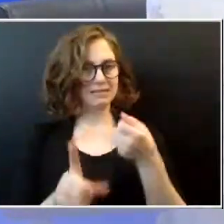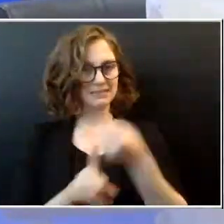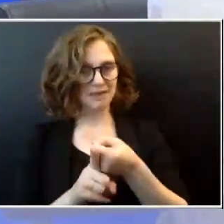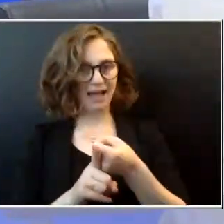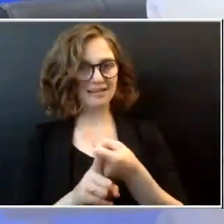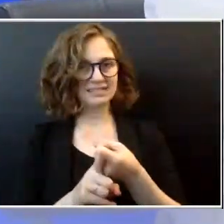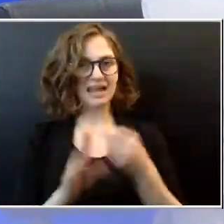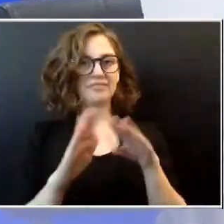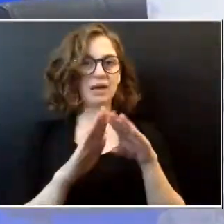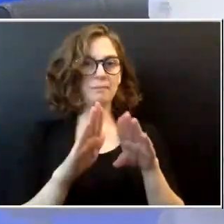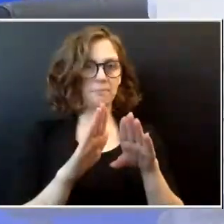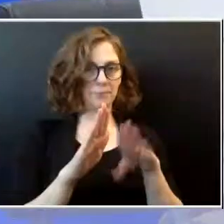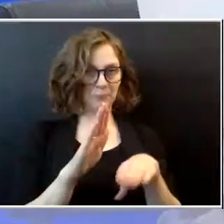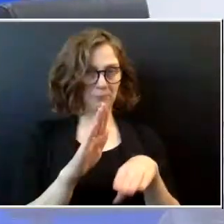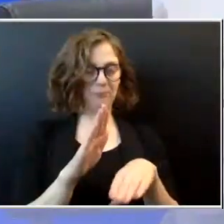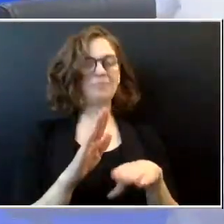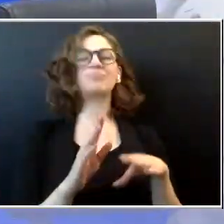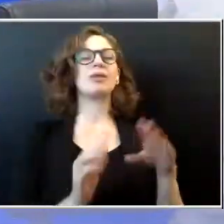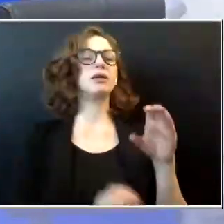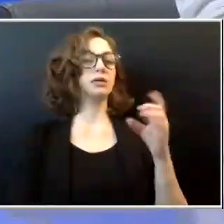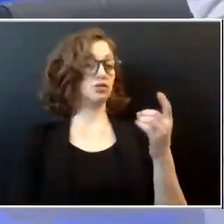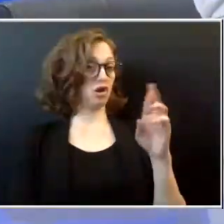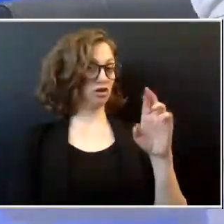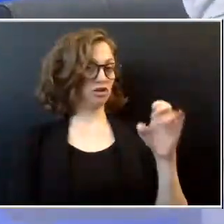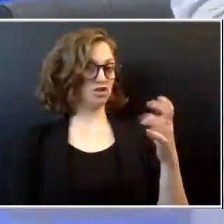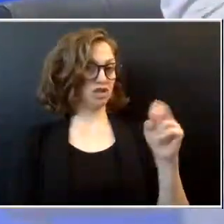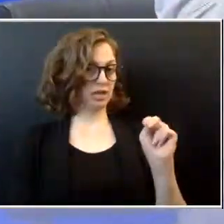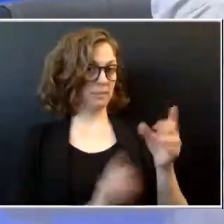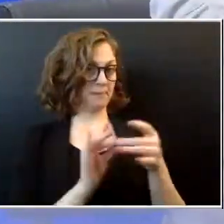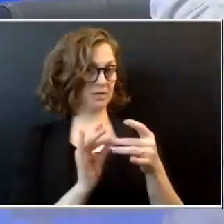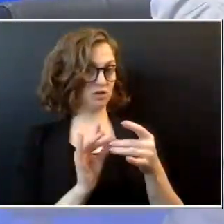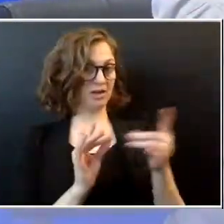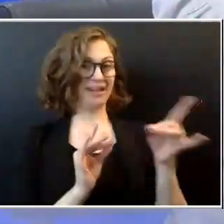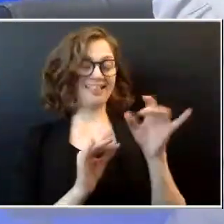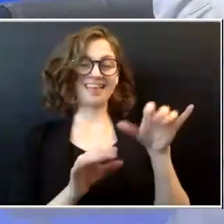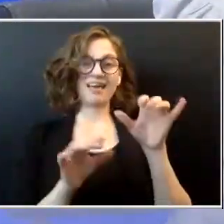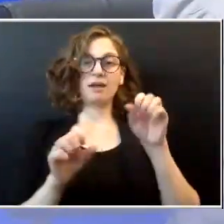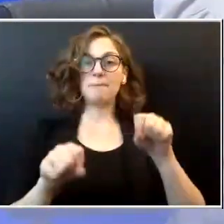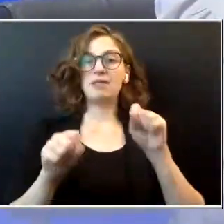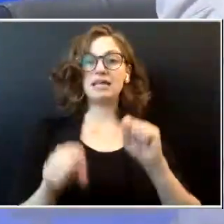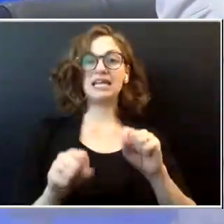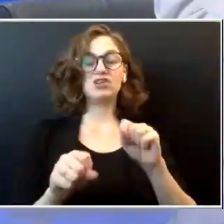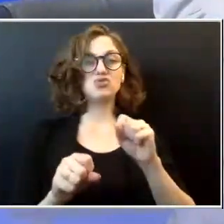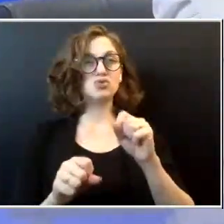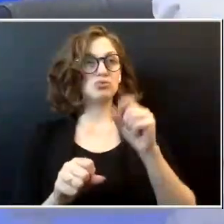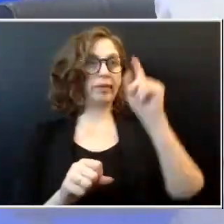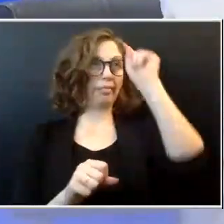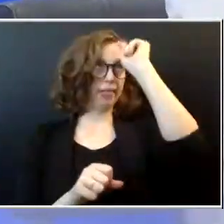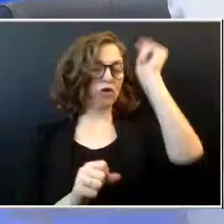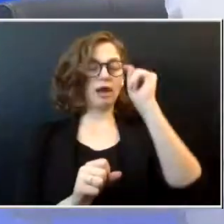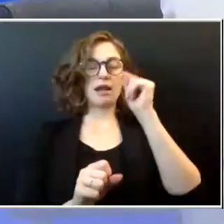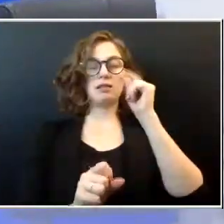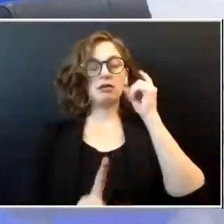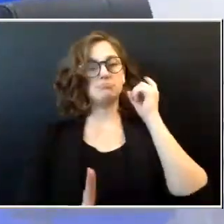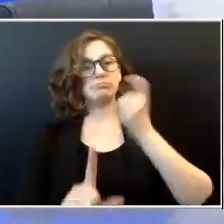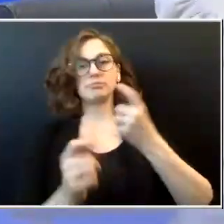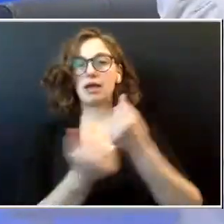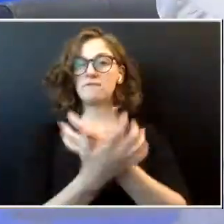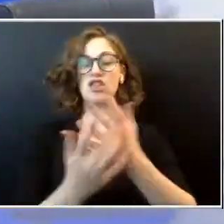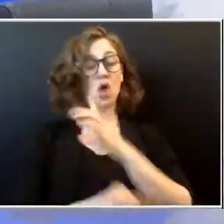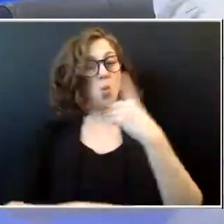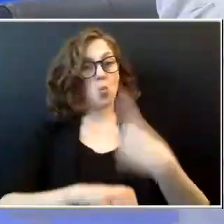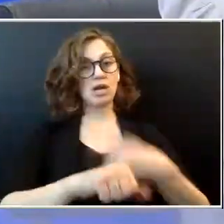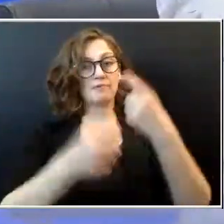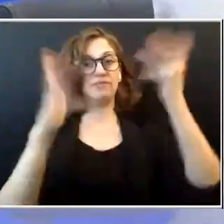just mentioned, the ability to potentially or to theoretically give all this radiation dose in one shot, as opposed to having to kind